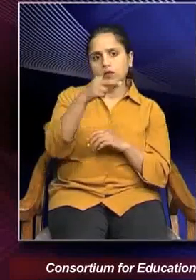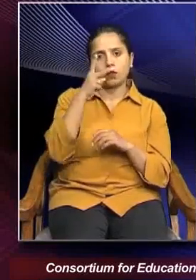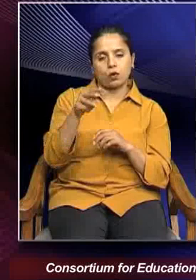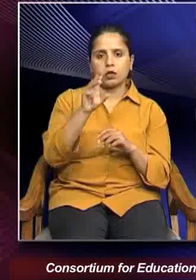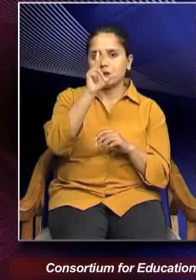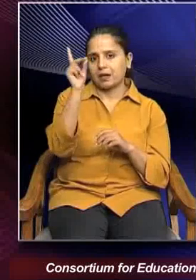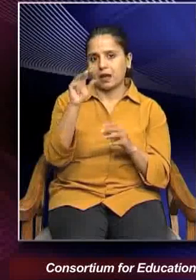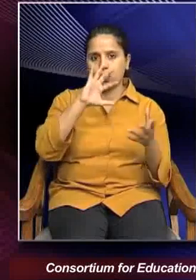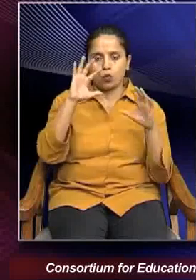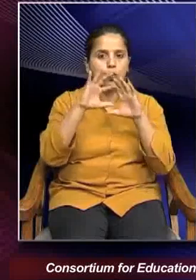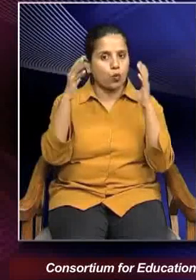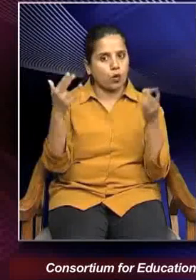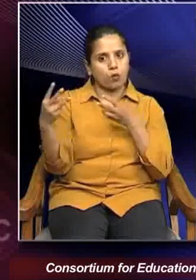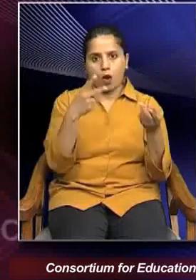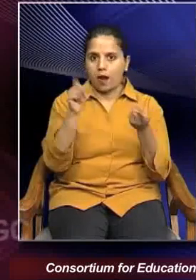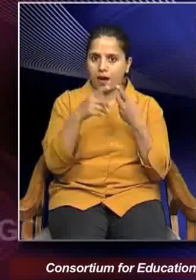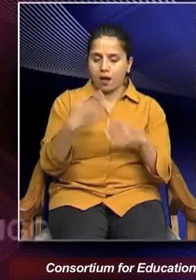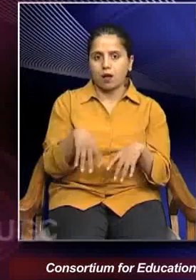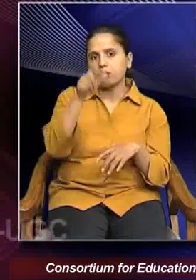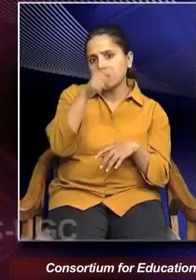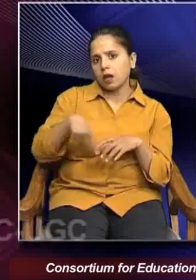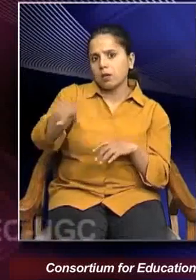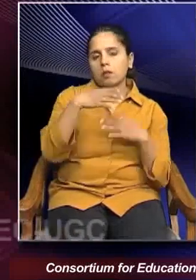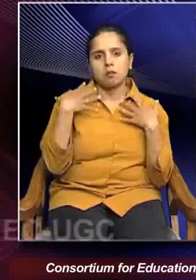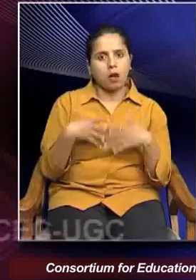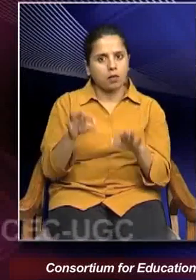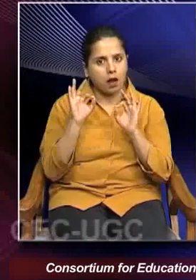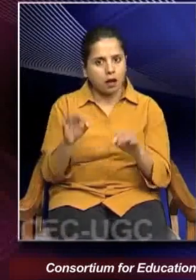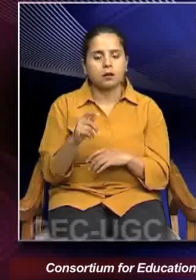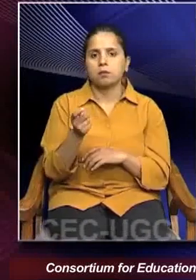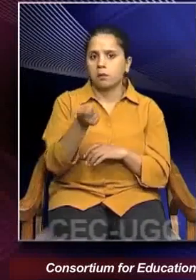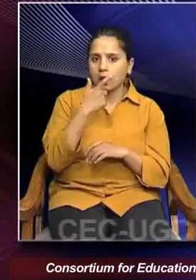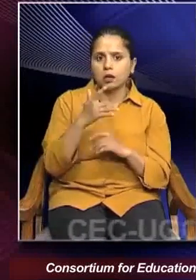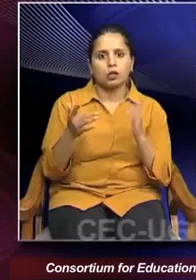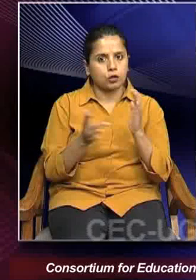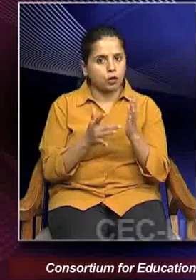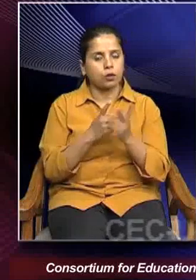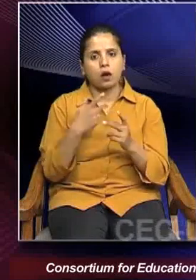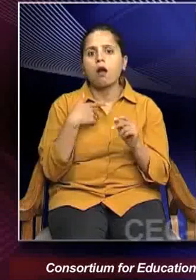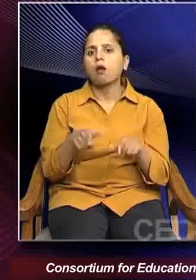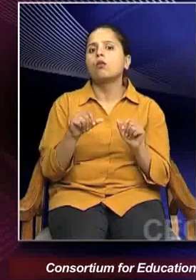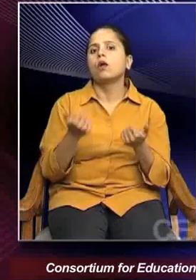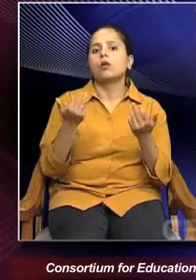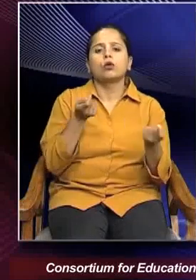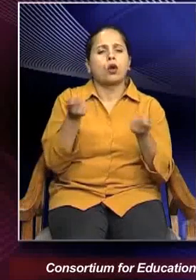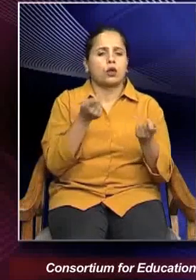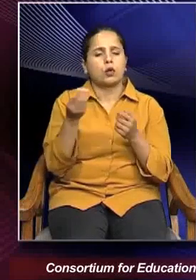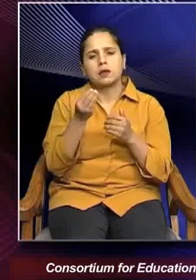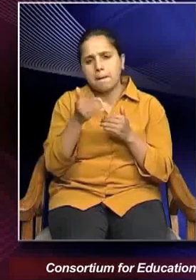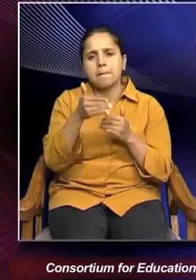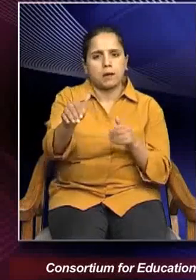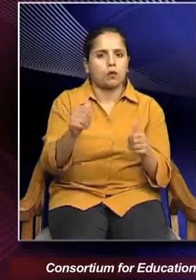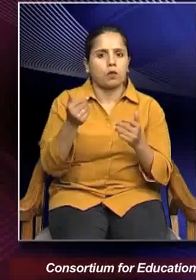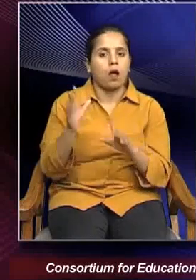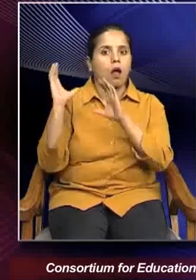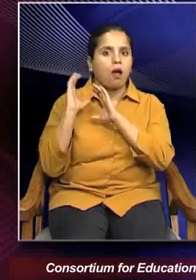World War, with improvement in global public health and medicine and medical technologies, we have been able to control to some extent the